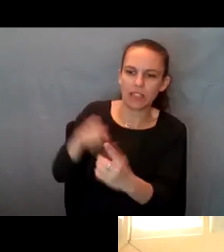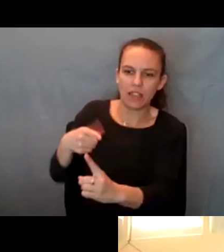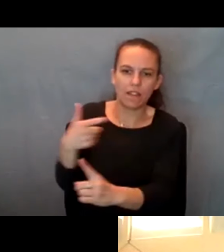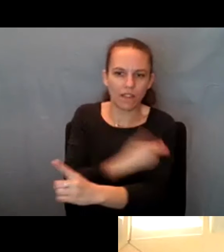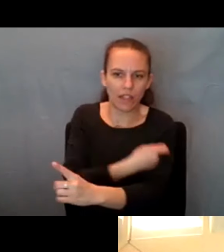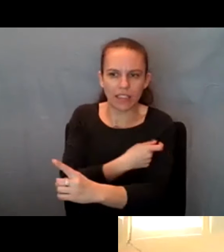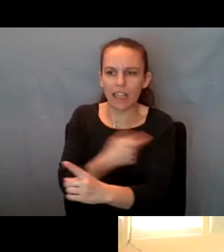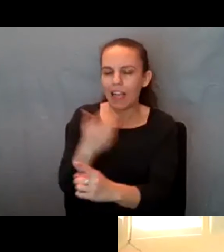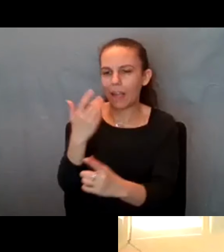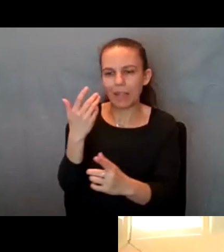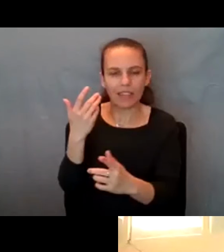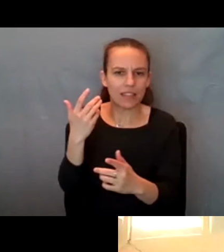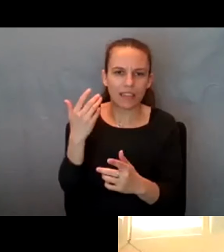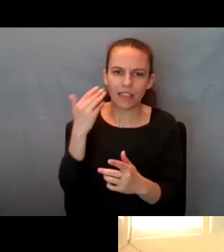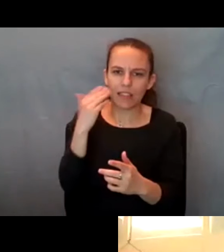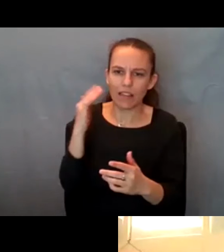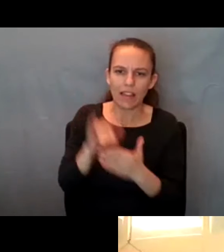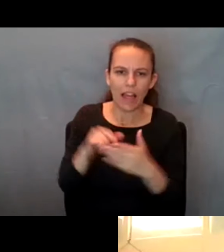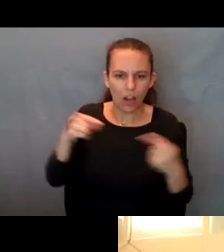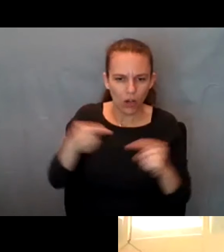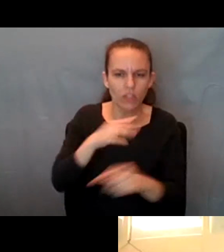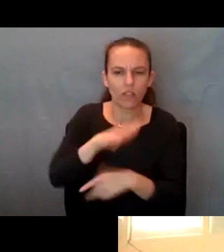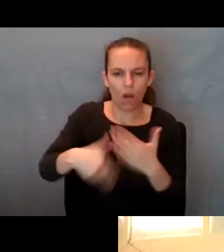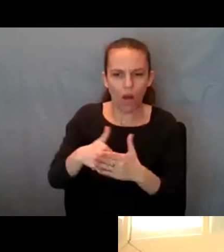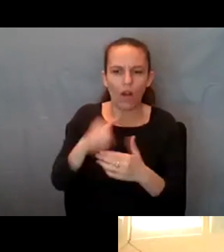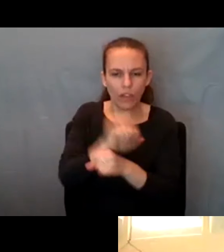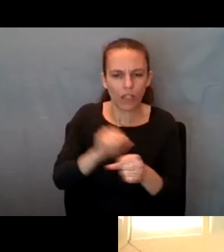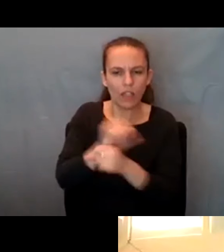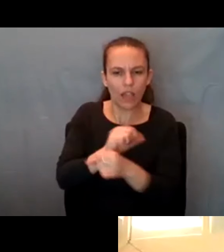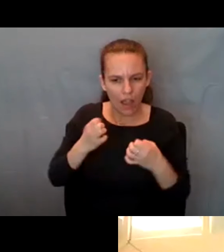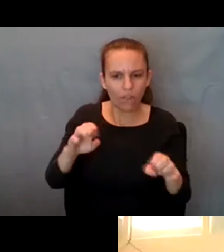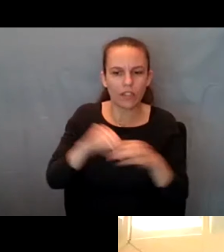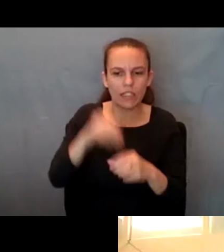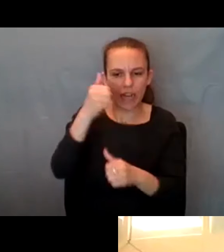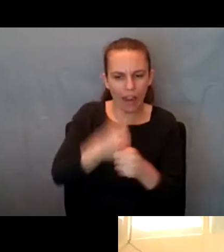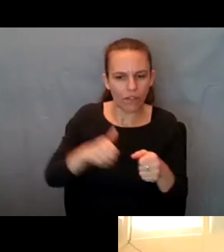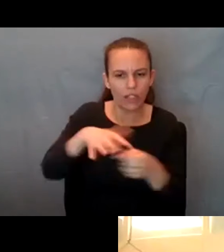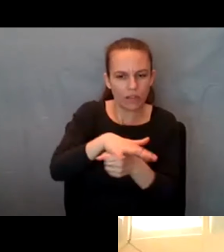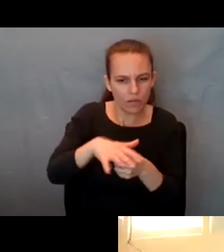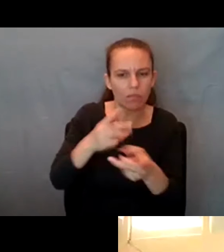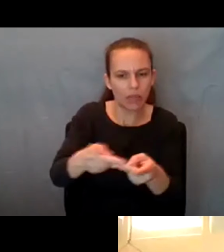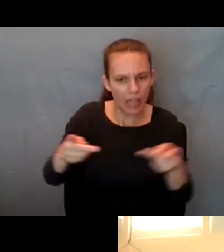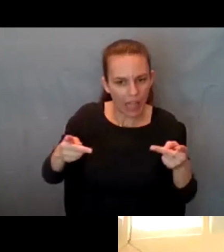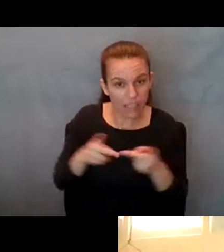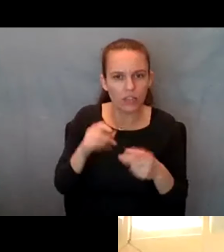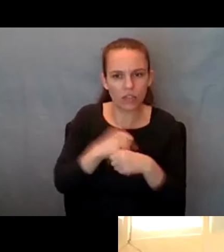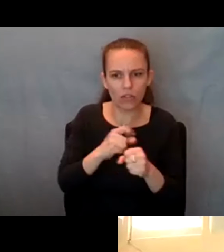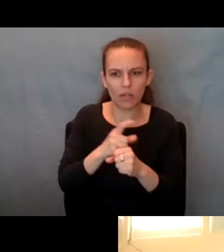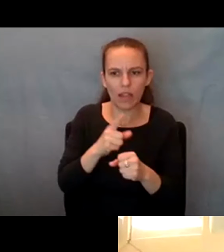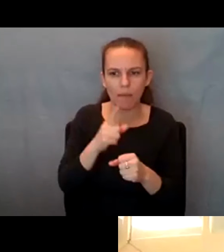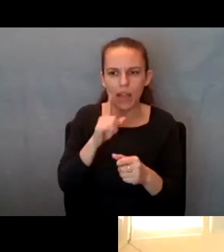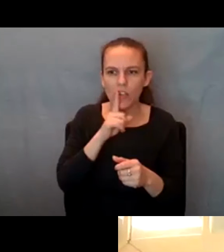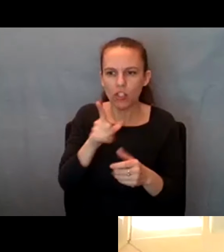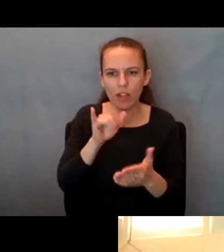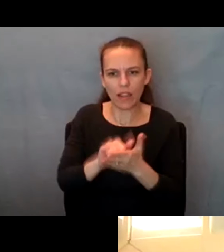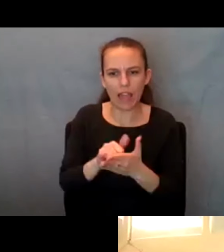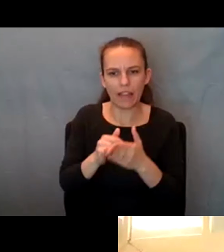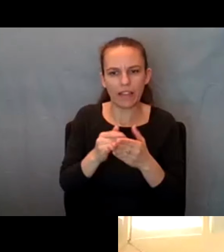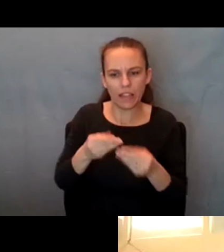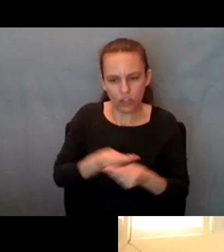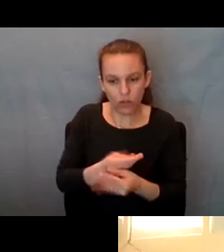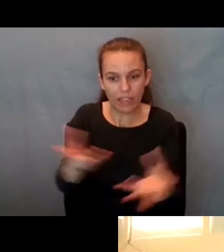in every locality, in every place, to ensure that each chain of transmission is interrupted with pharmaceutical